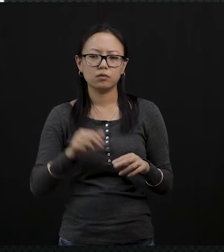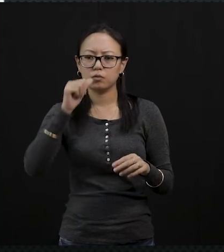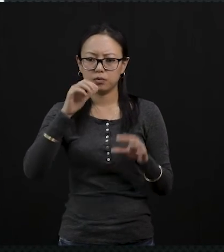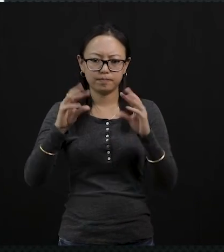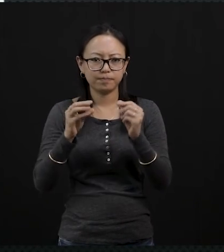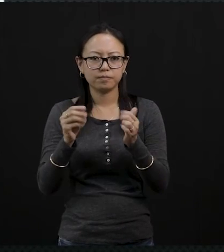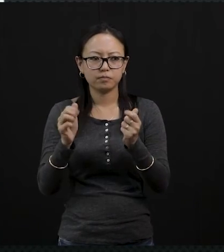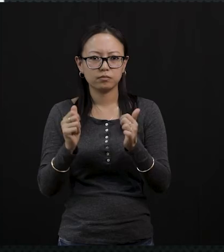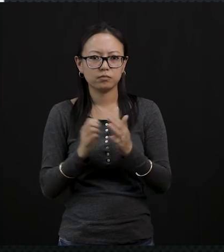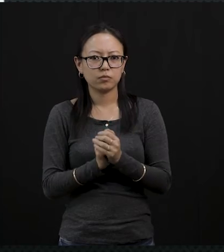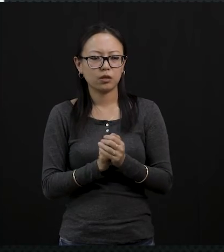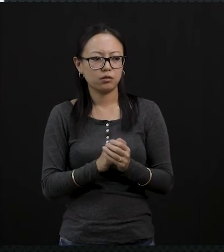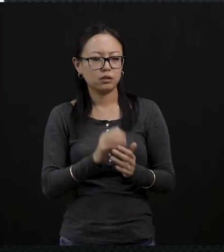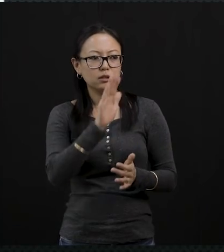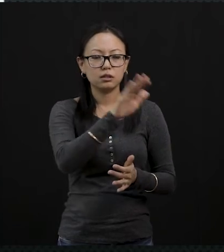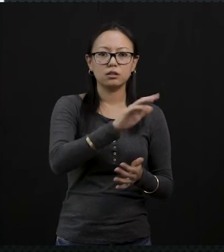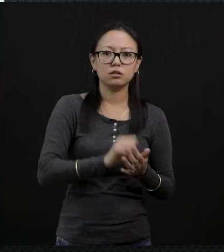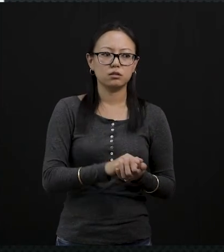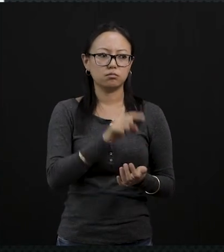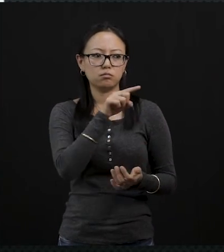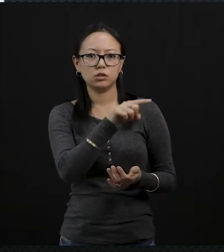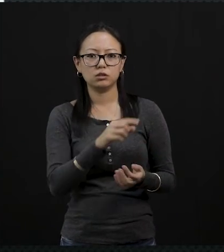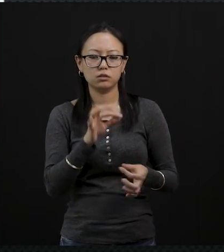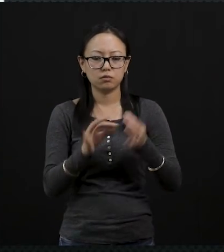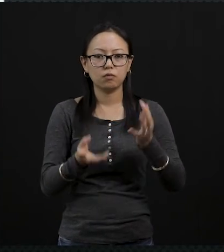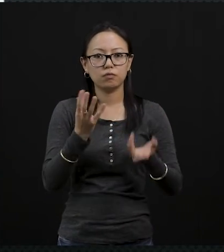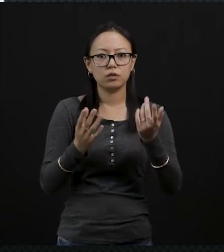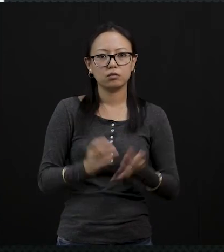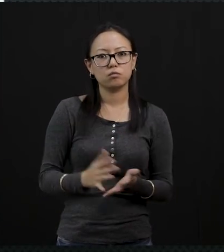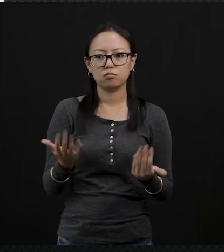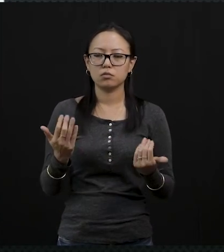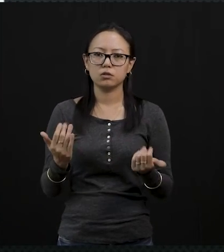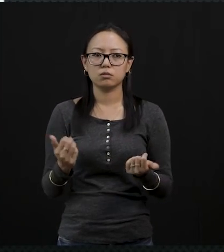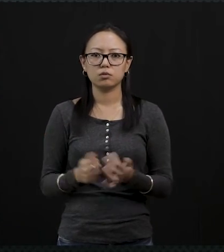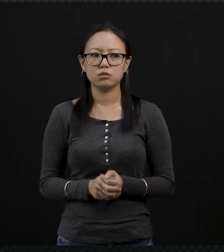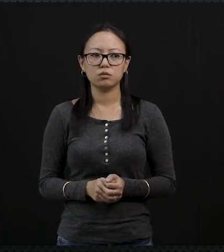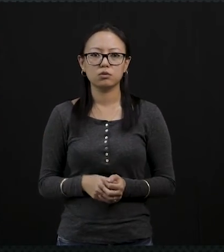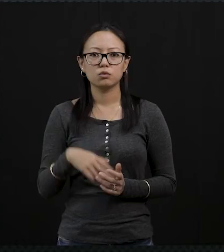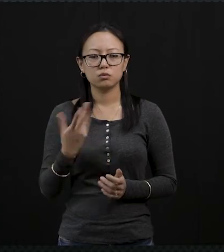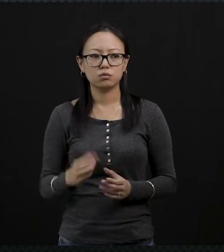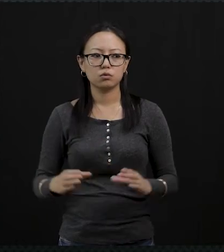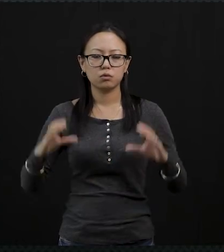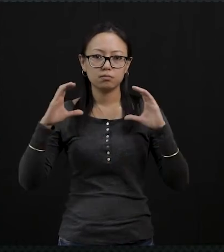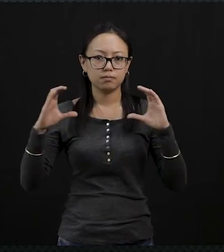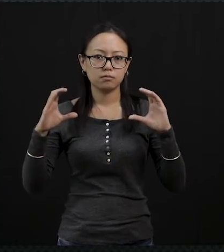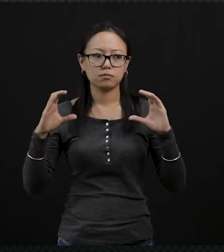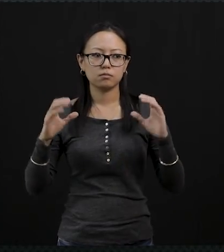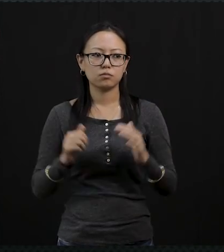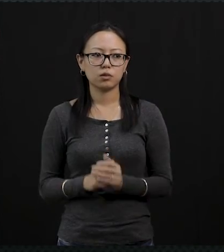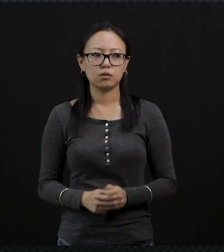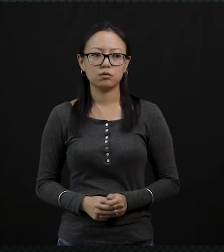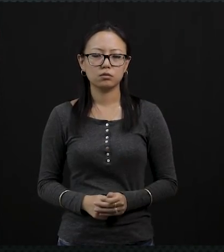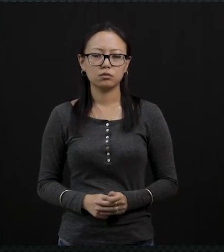hand, it can catch fire like this, okay. So students, we should be very careful